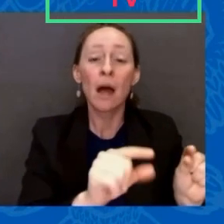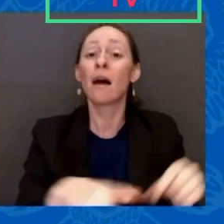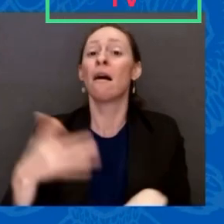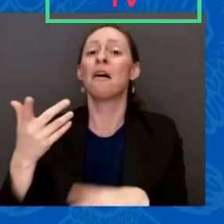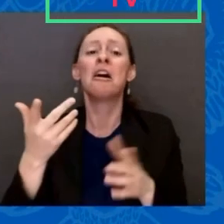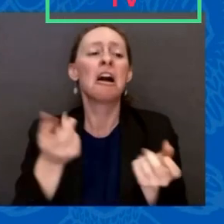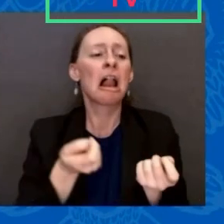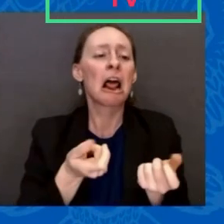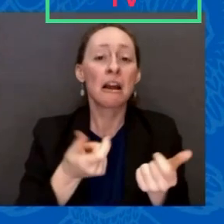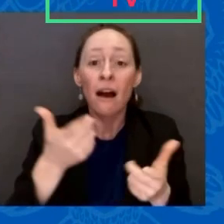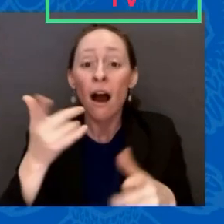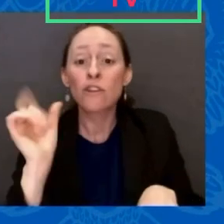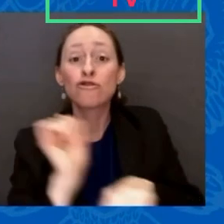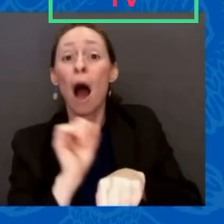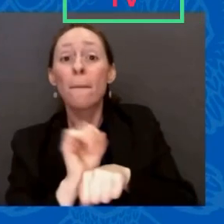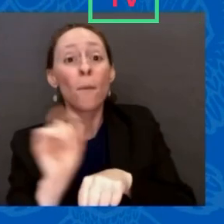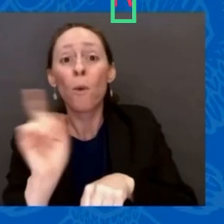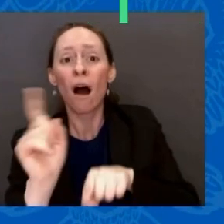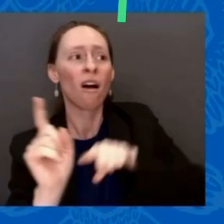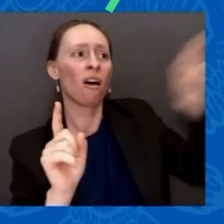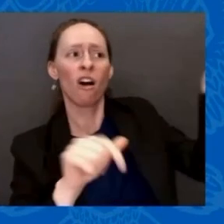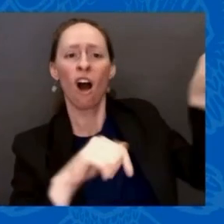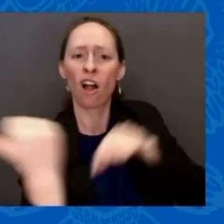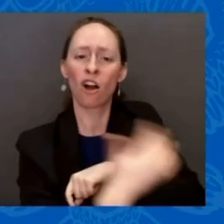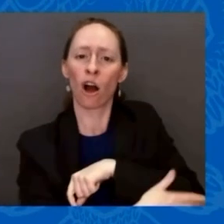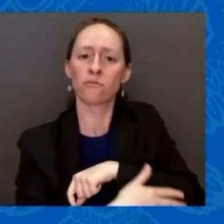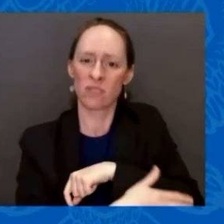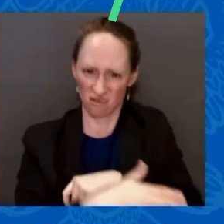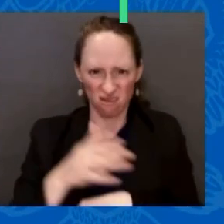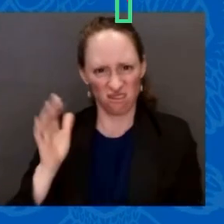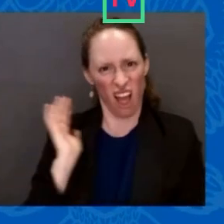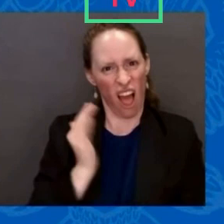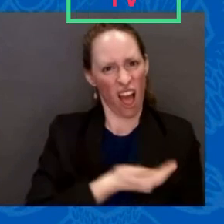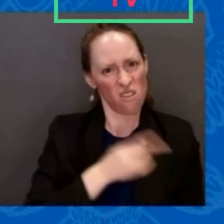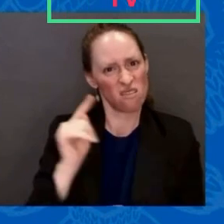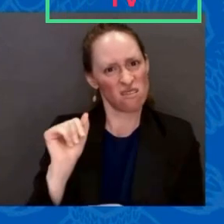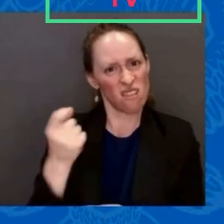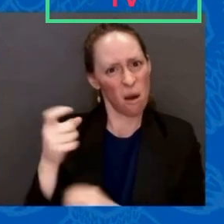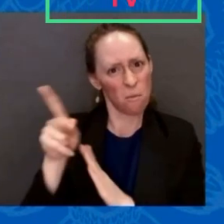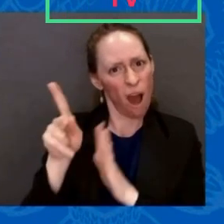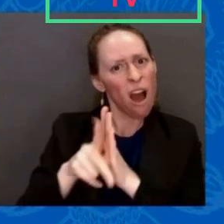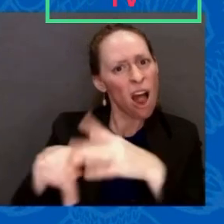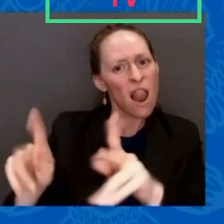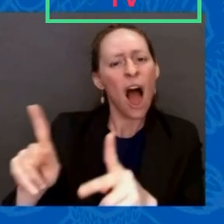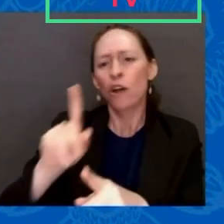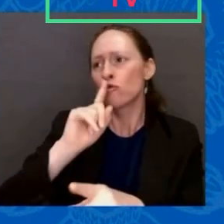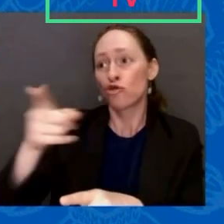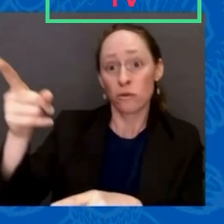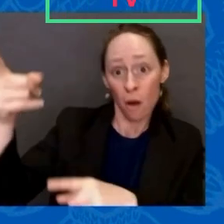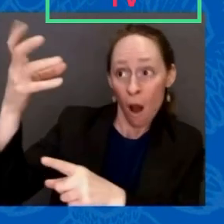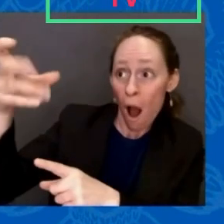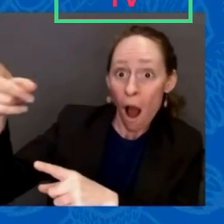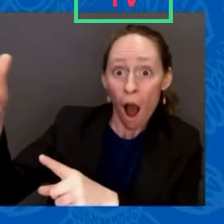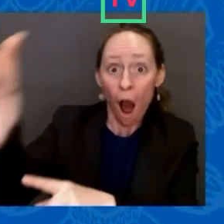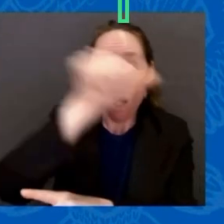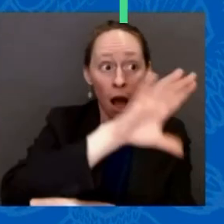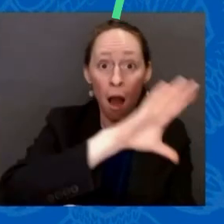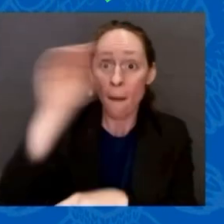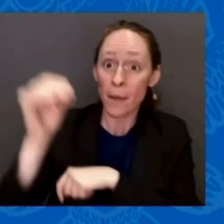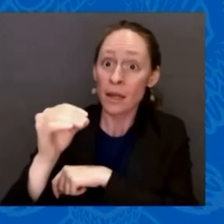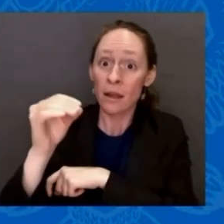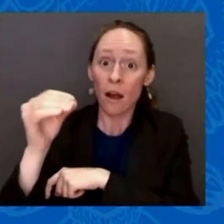overseas to save money. We should let big corporations amass more power while making it harder to join a